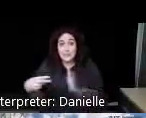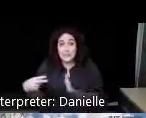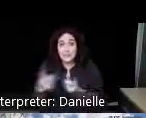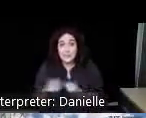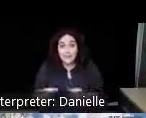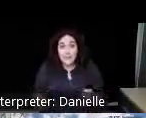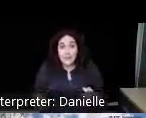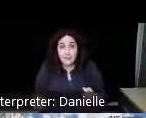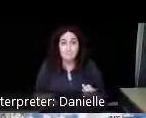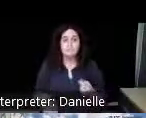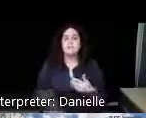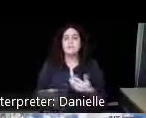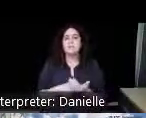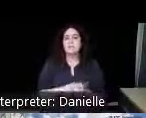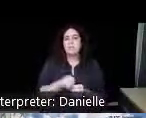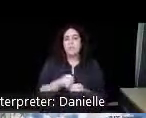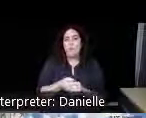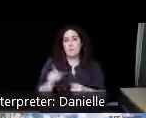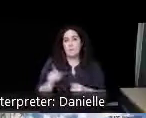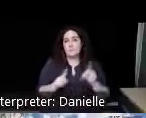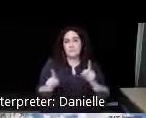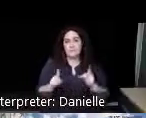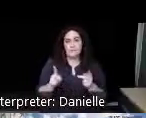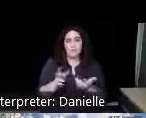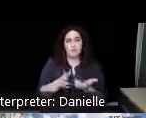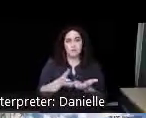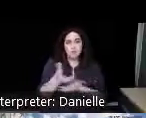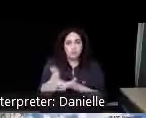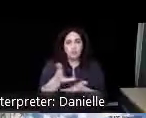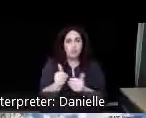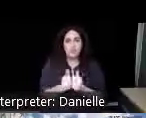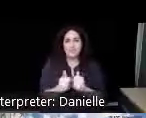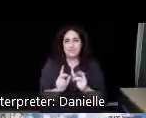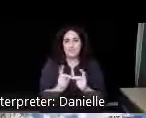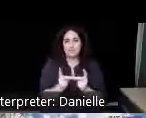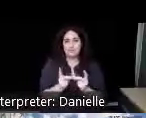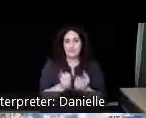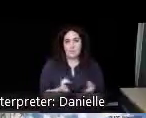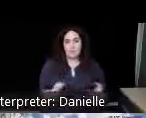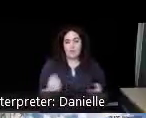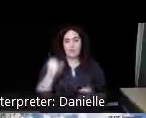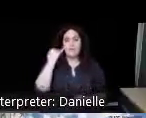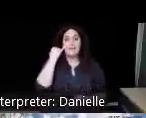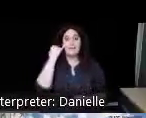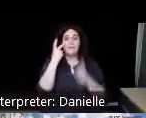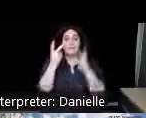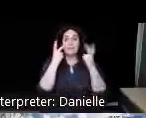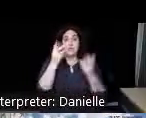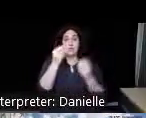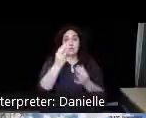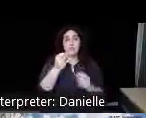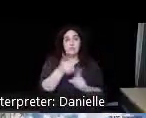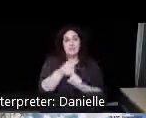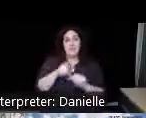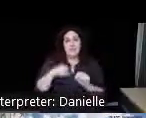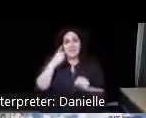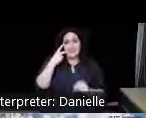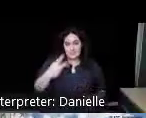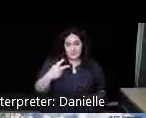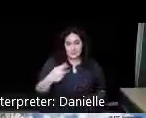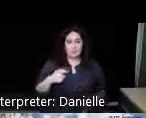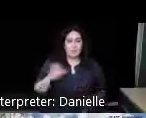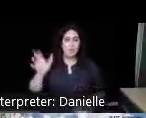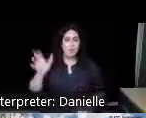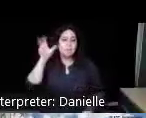supports people in accessing and interacting with digital content when visual information is unavailable. So it will